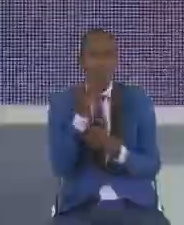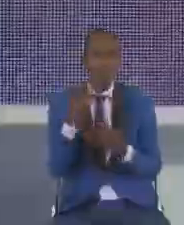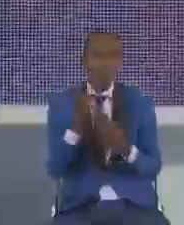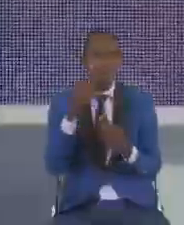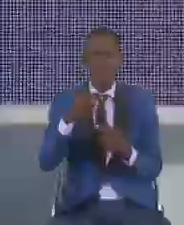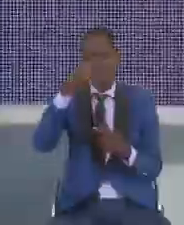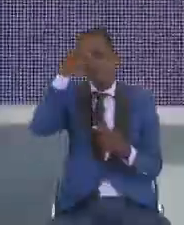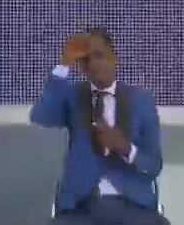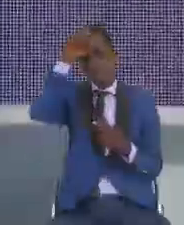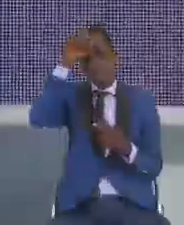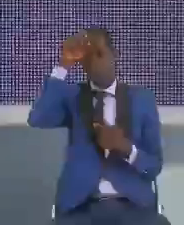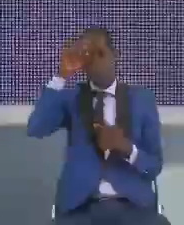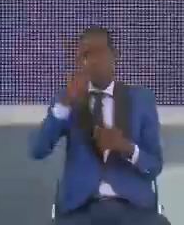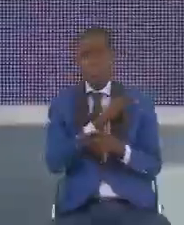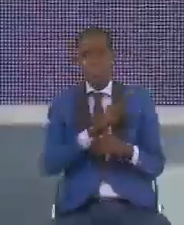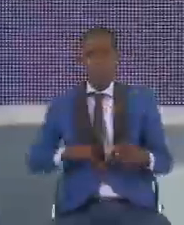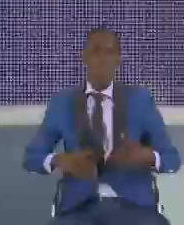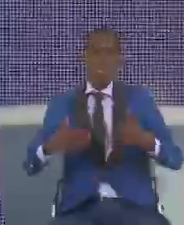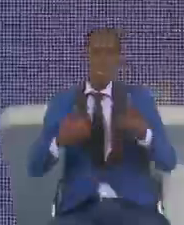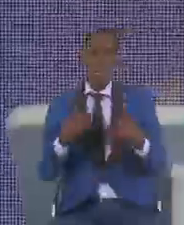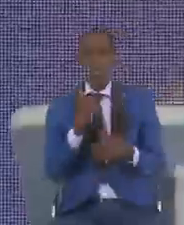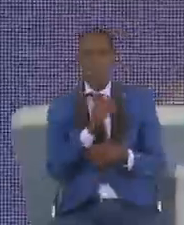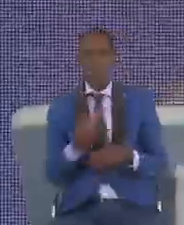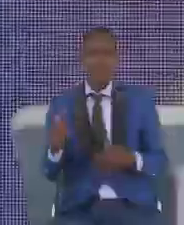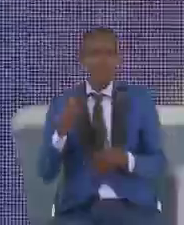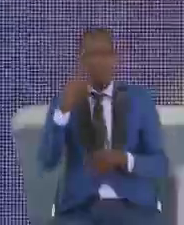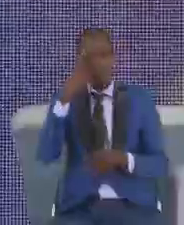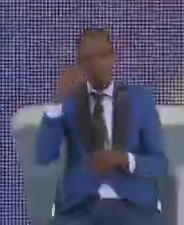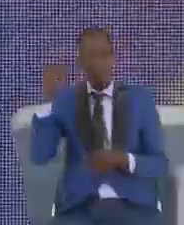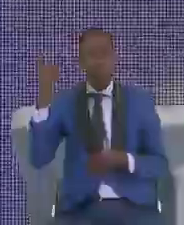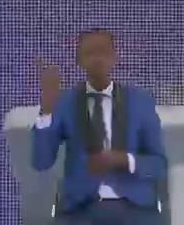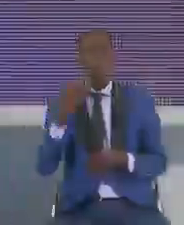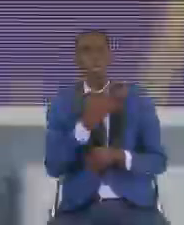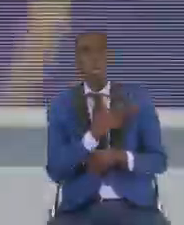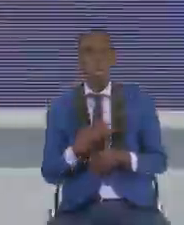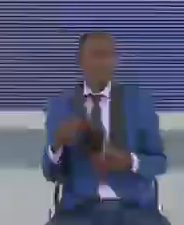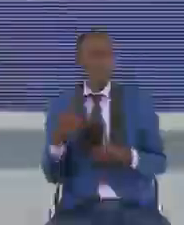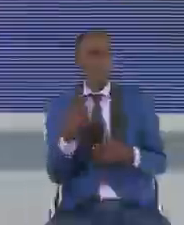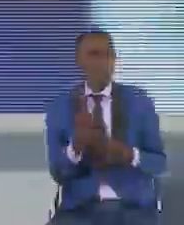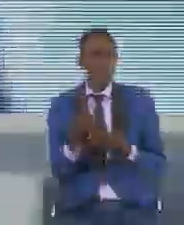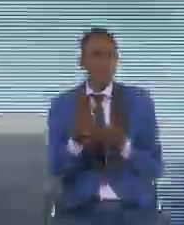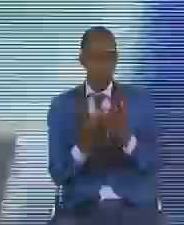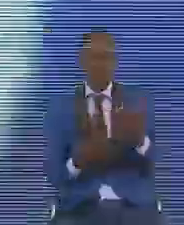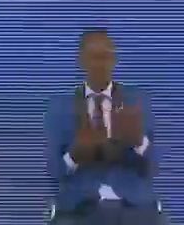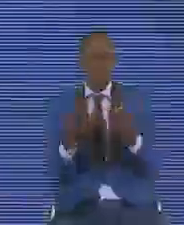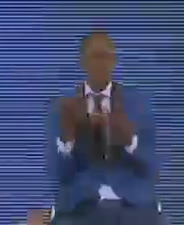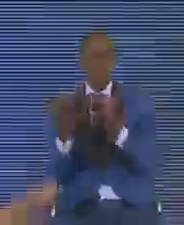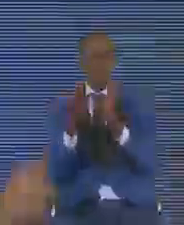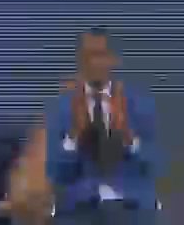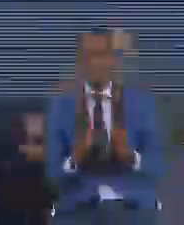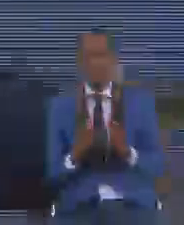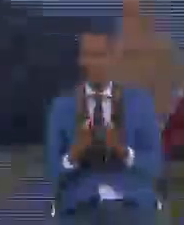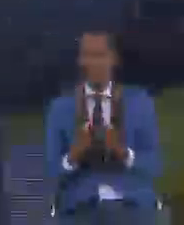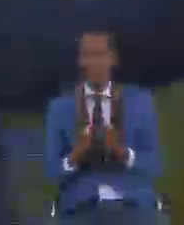And all of a sudden, after interpreting the dream of those two servants, that thing was stirred up. He